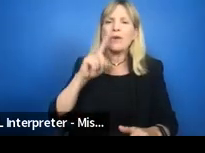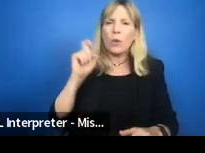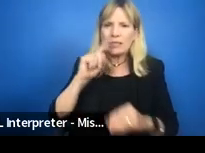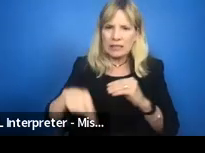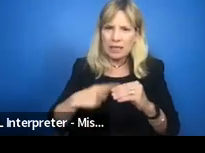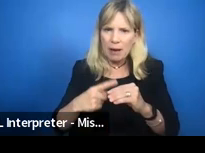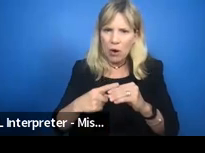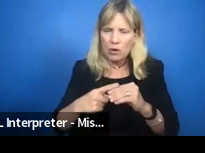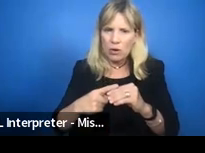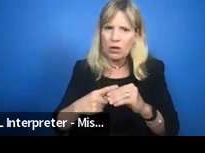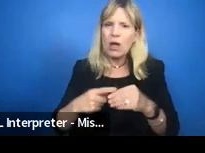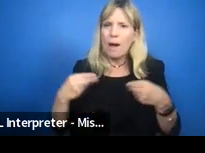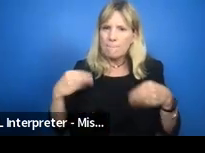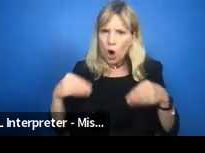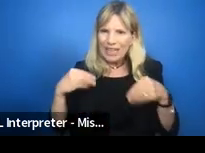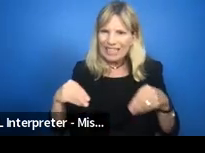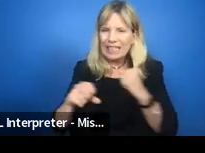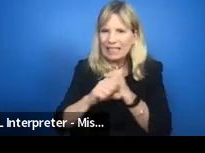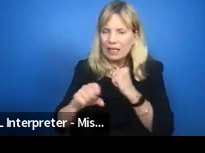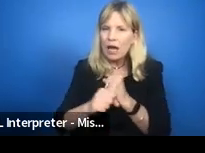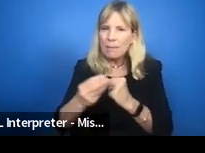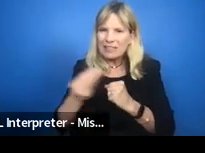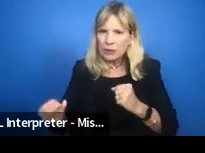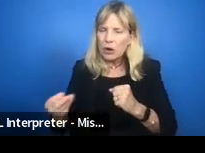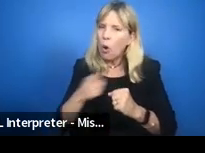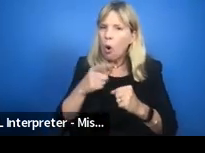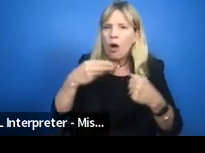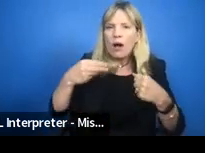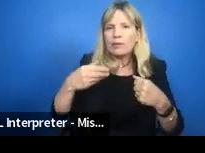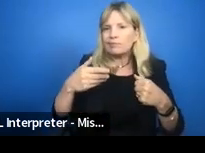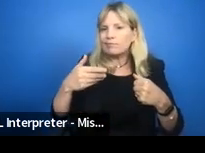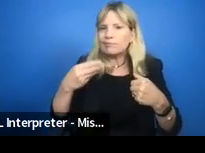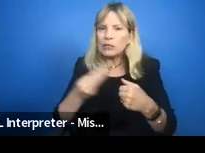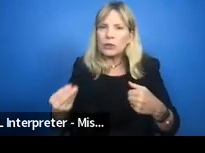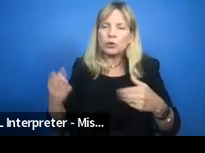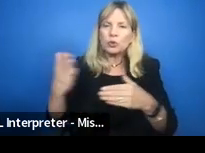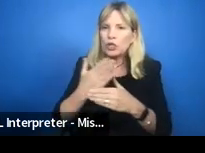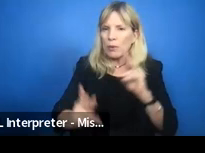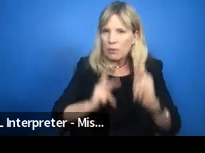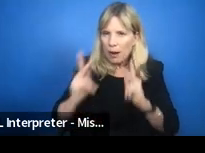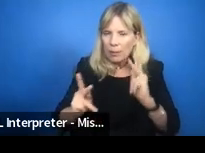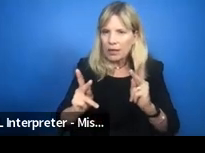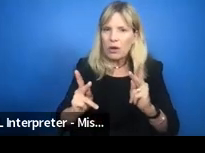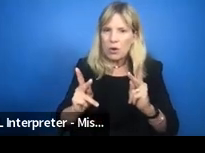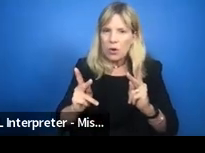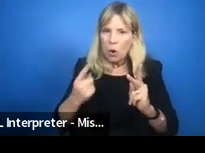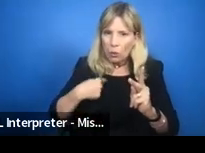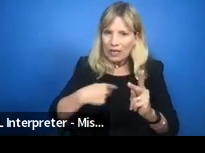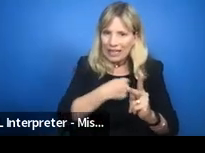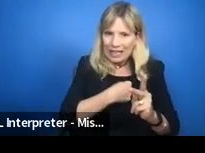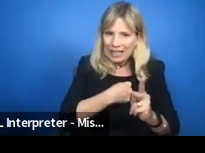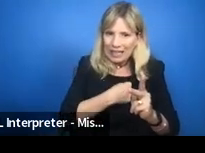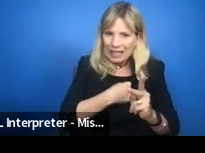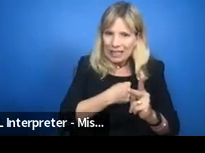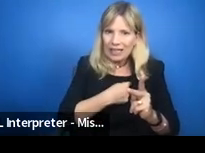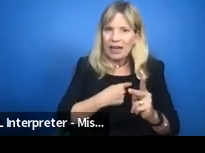about marketing materials or materials to share with the population. We as a community health workers, we are